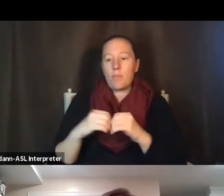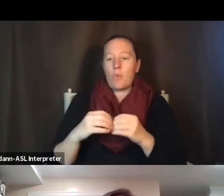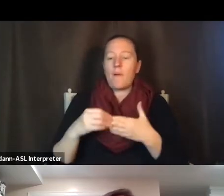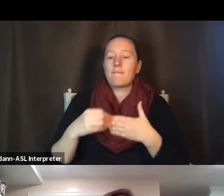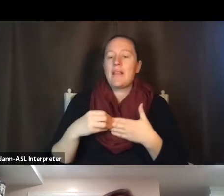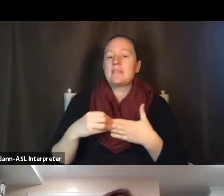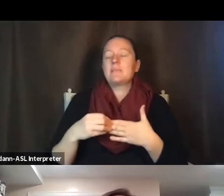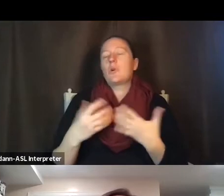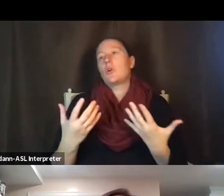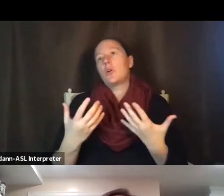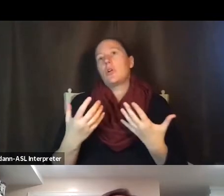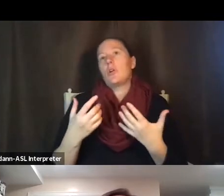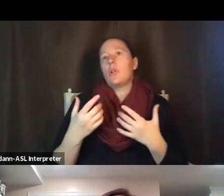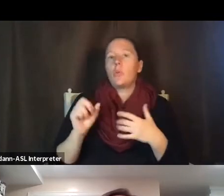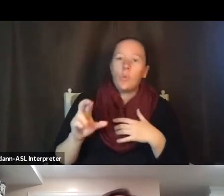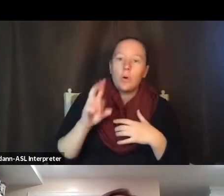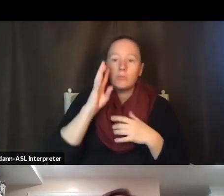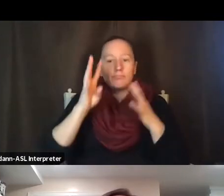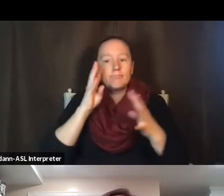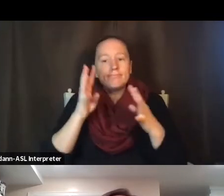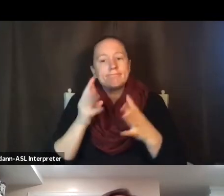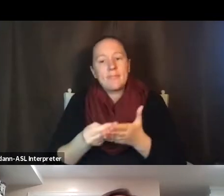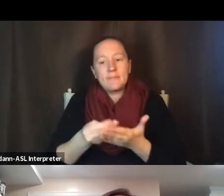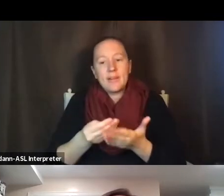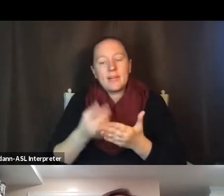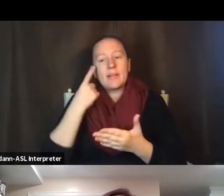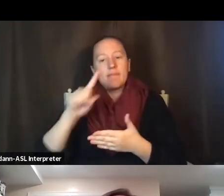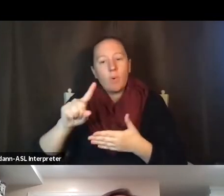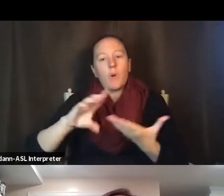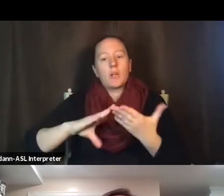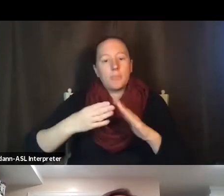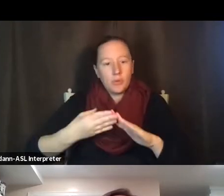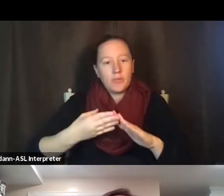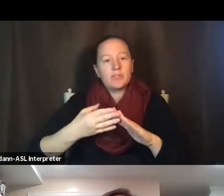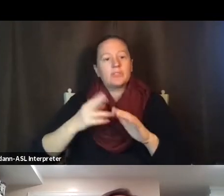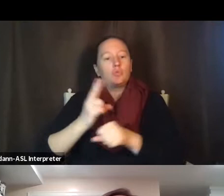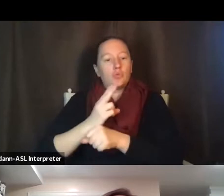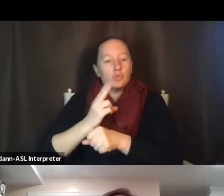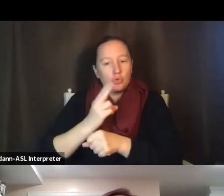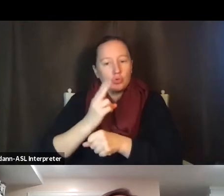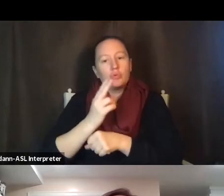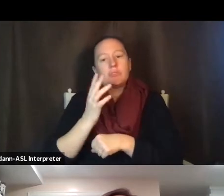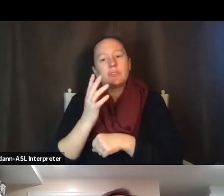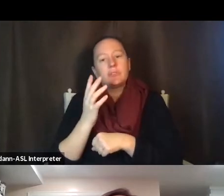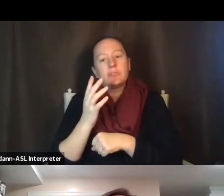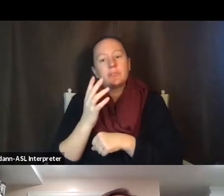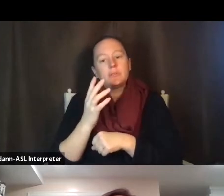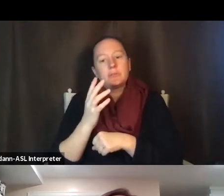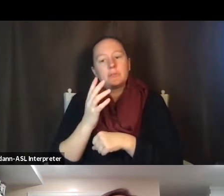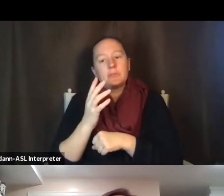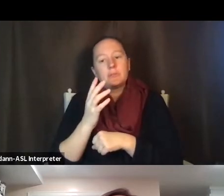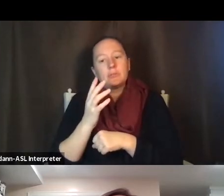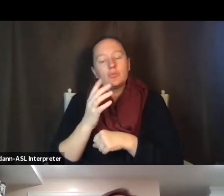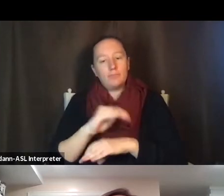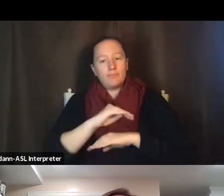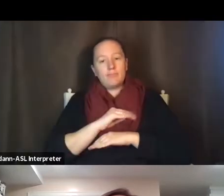flexible and creative funding for communities to use so that they could meet their community